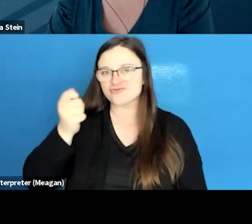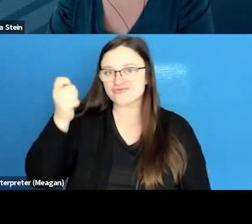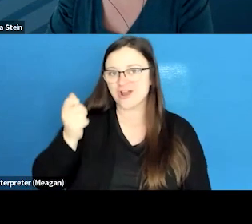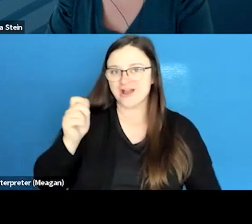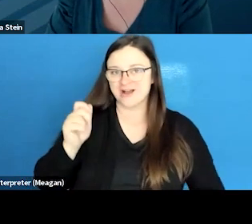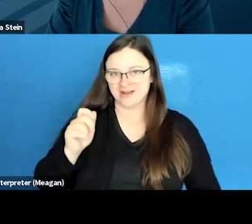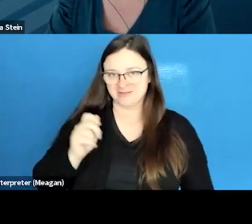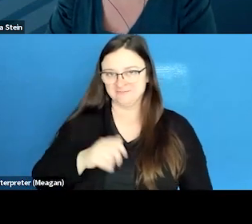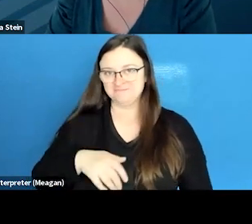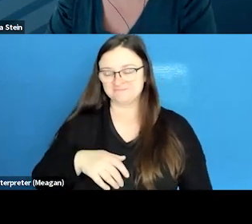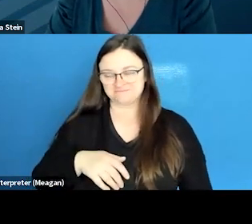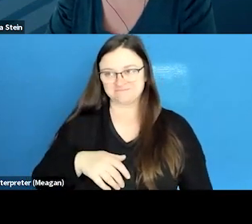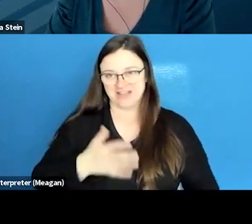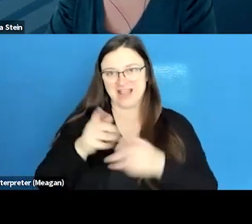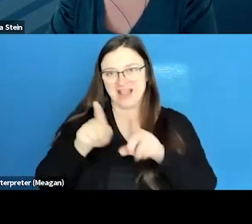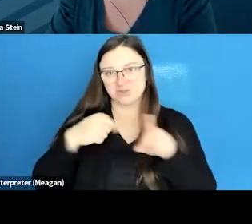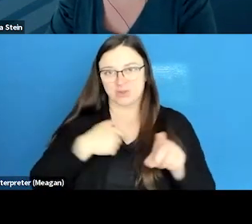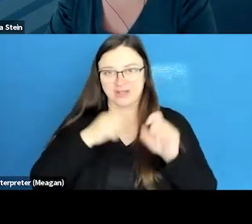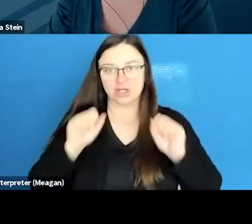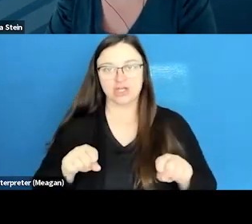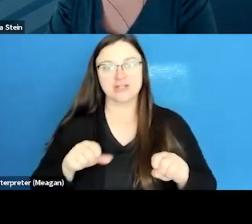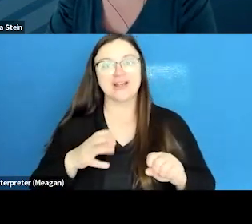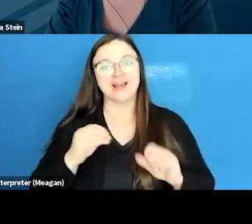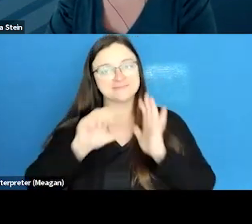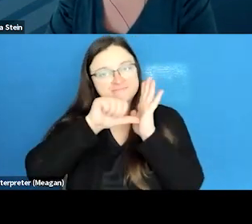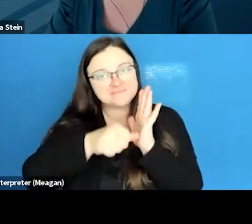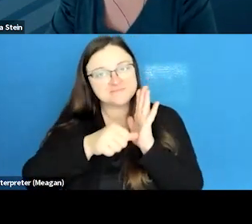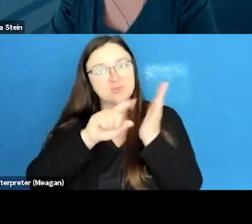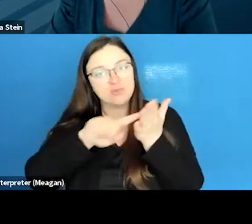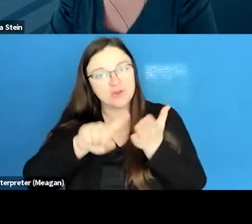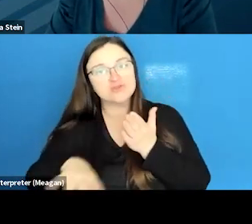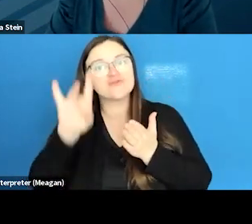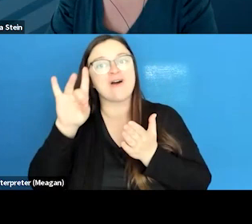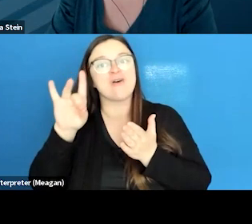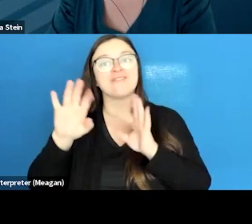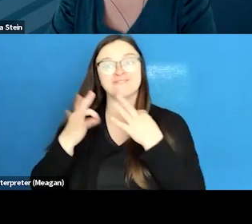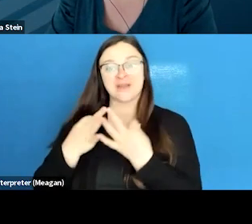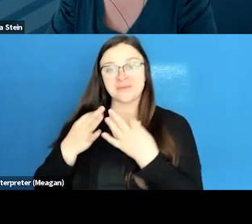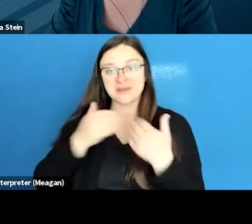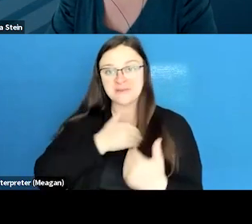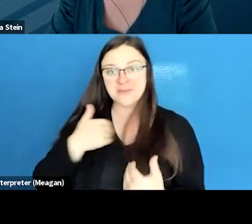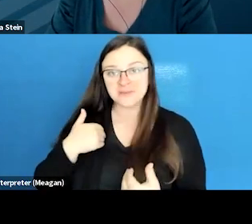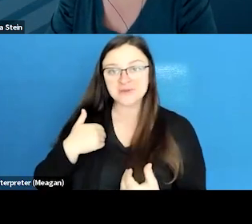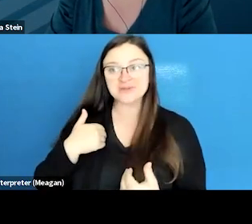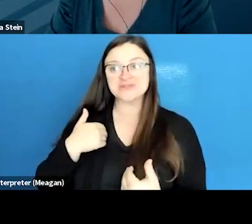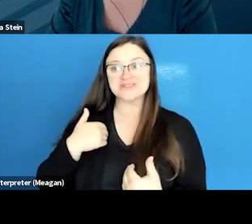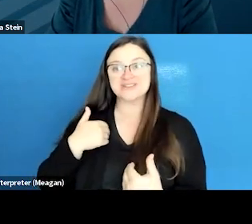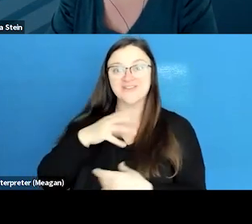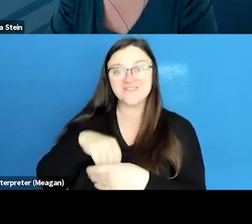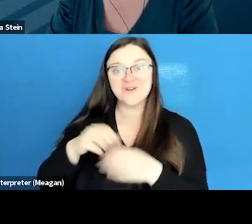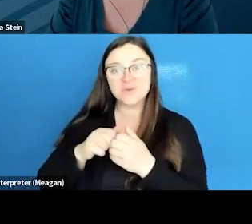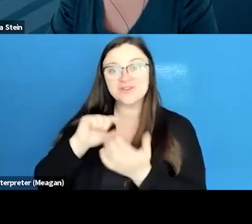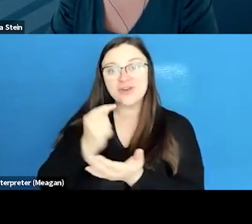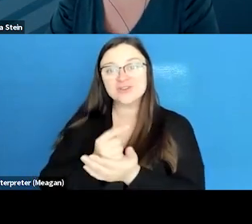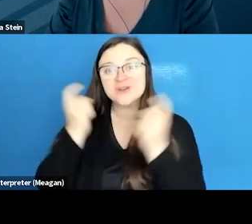treatment courts. And I can really echo that research has found that having those family members at those graduation ceremonies and having that